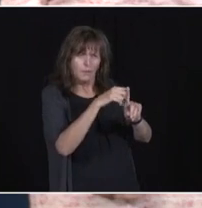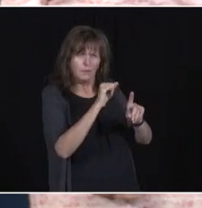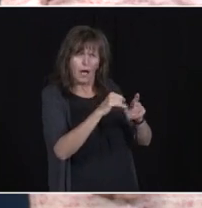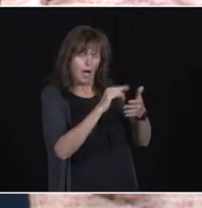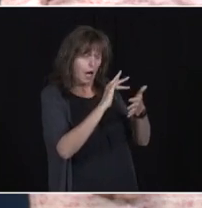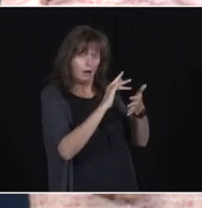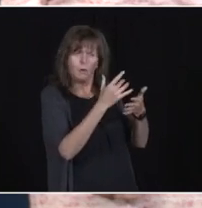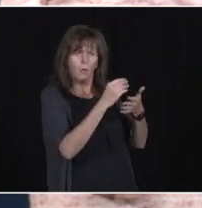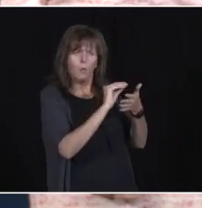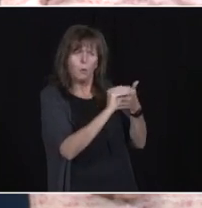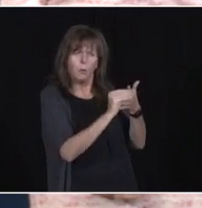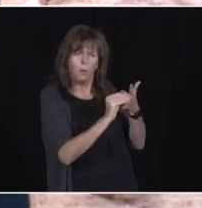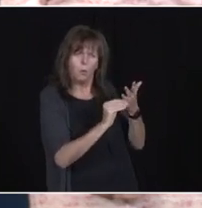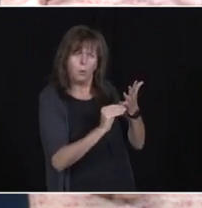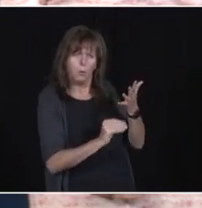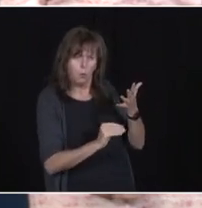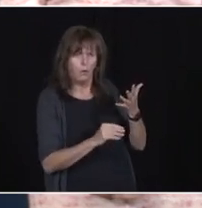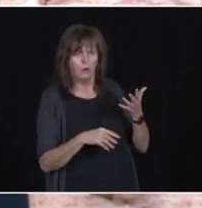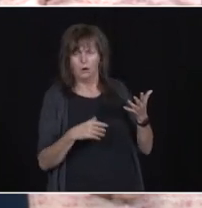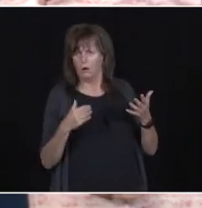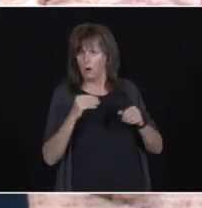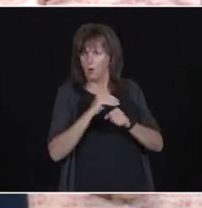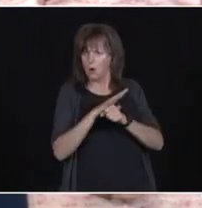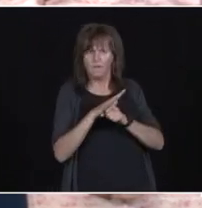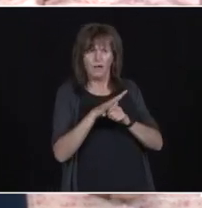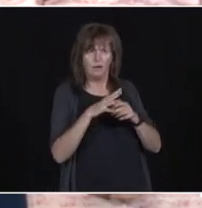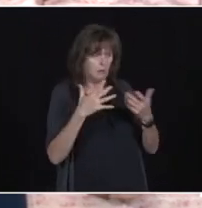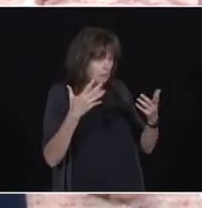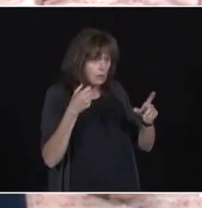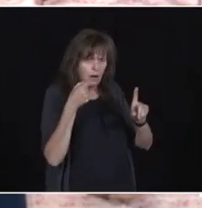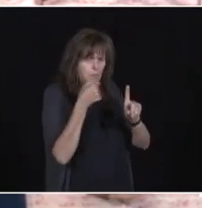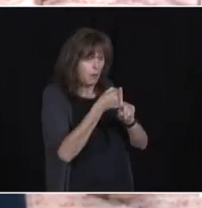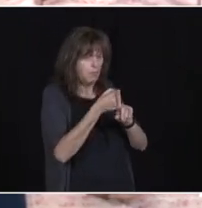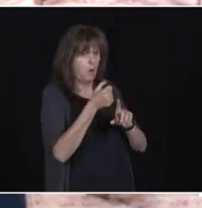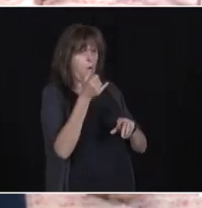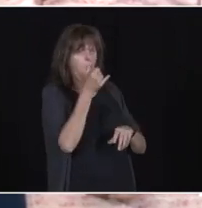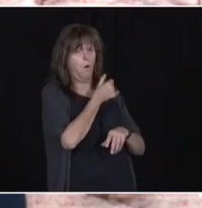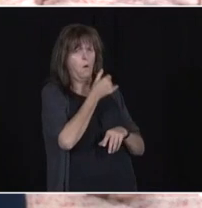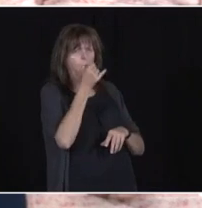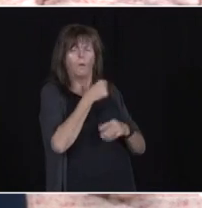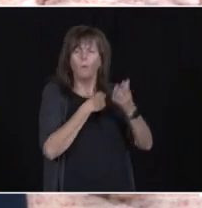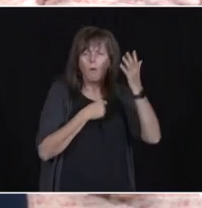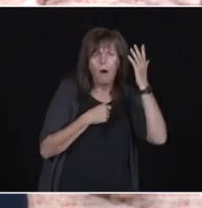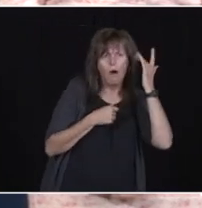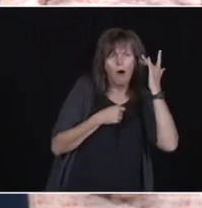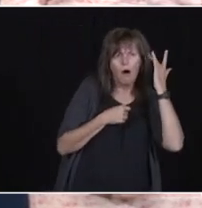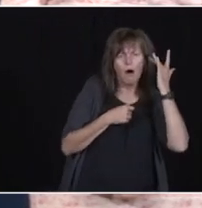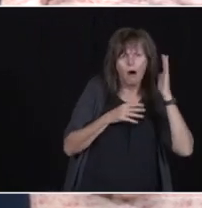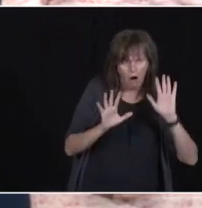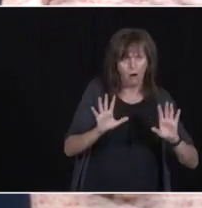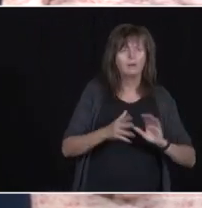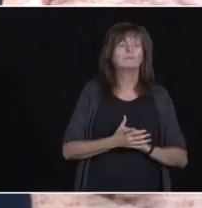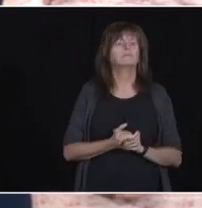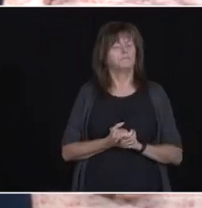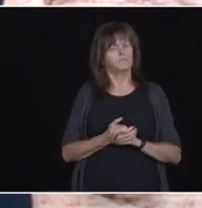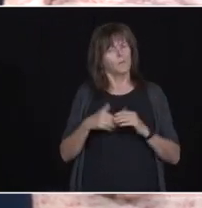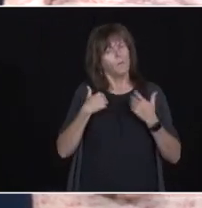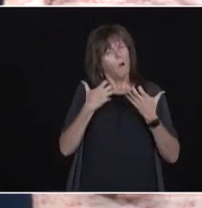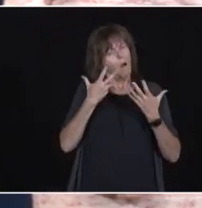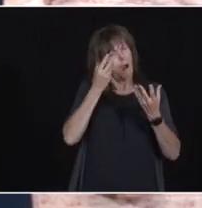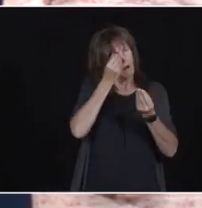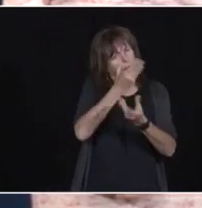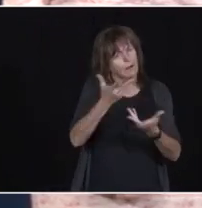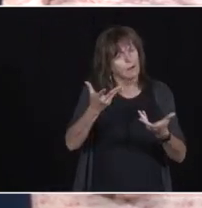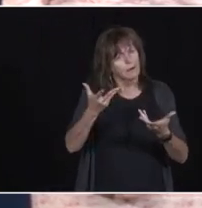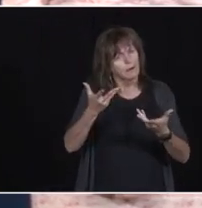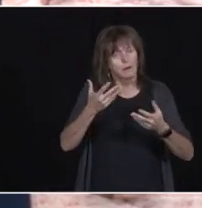that we're taking. Also, I want to speak to the integration of long-term care into the overall healthcare system